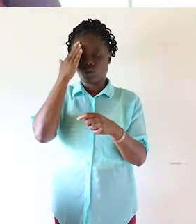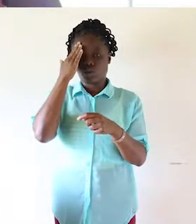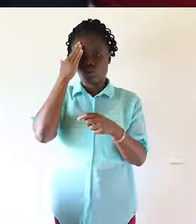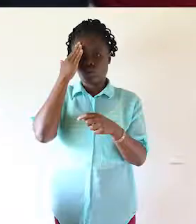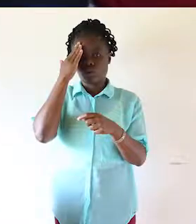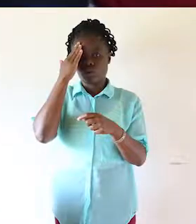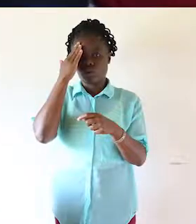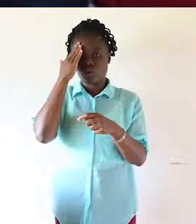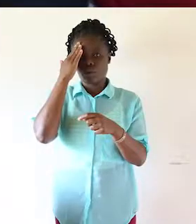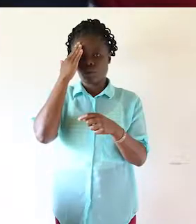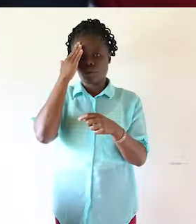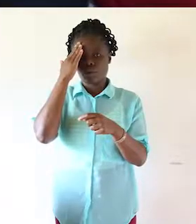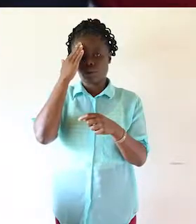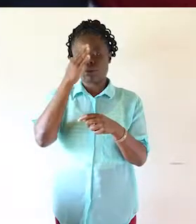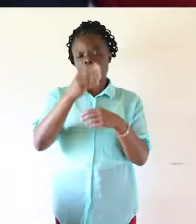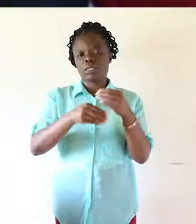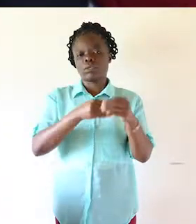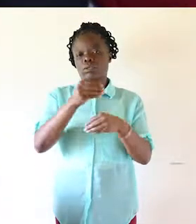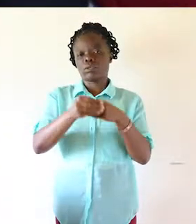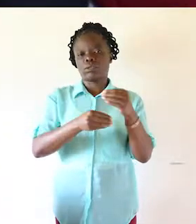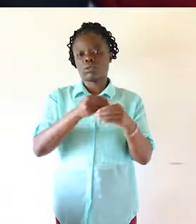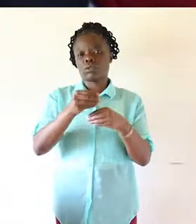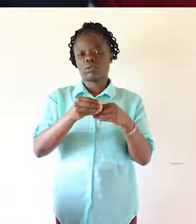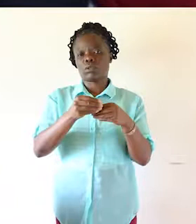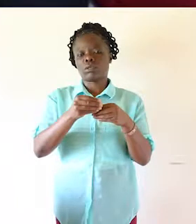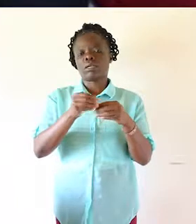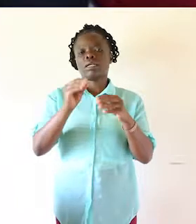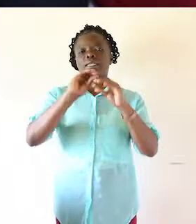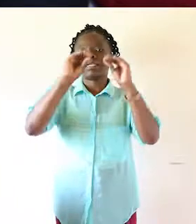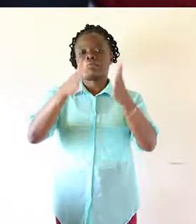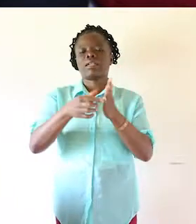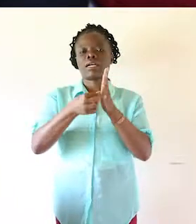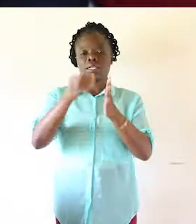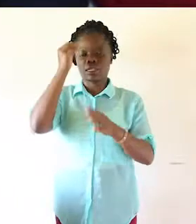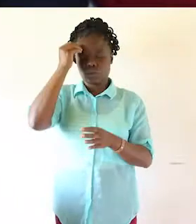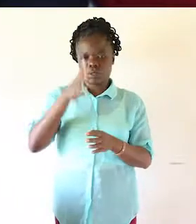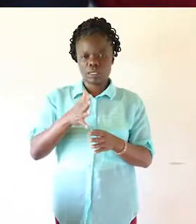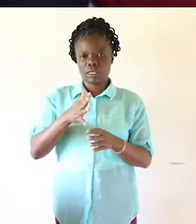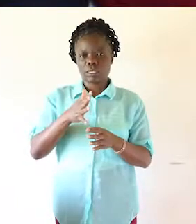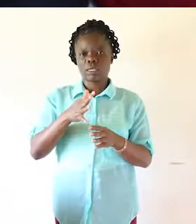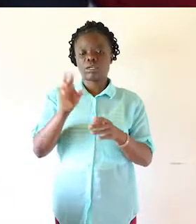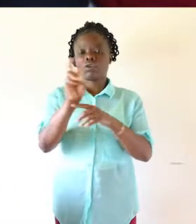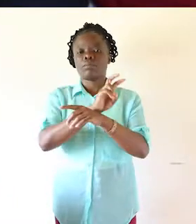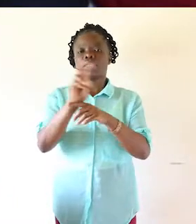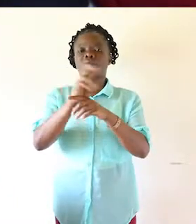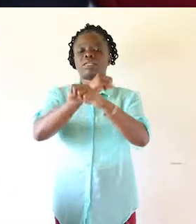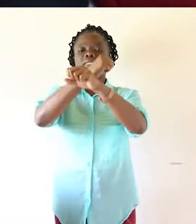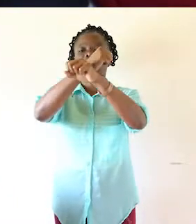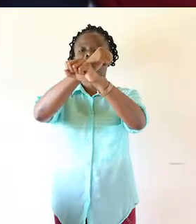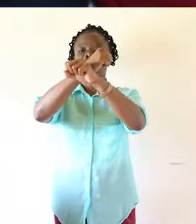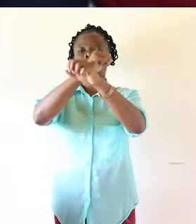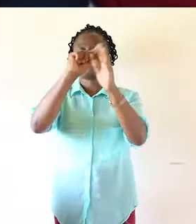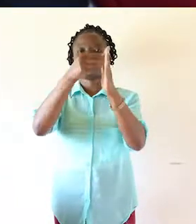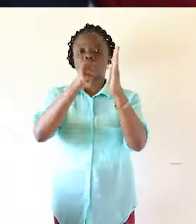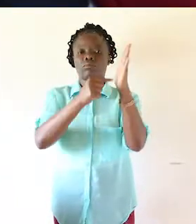know safety precautions. The intervener guides the learner in observing